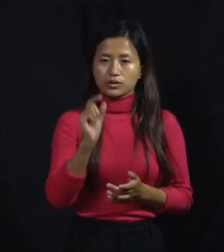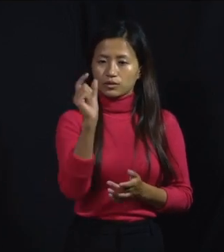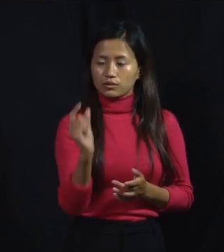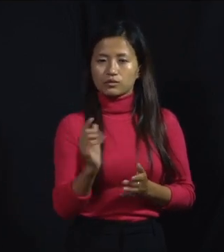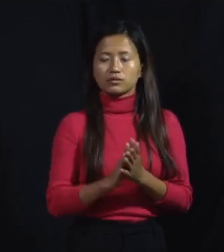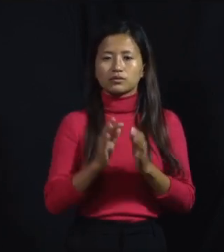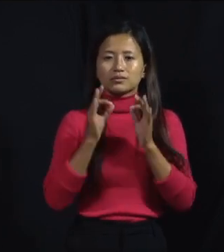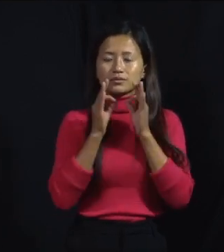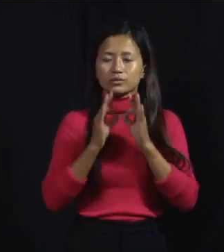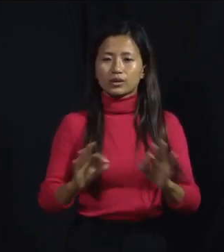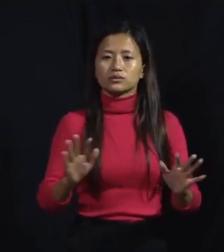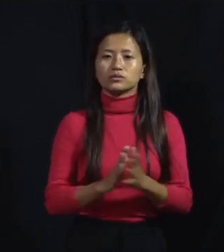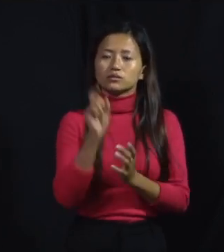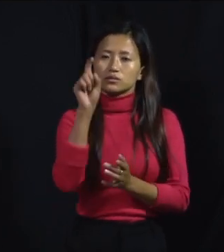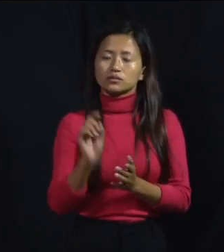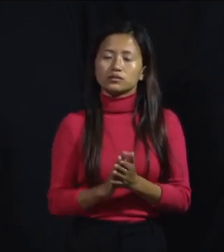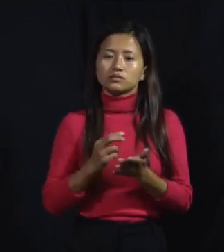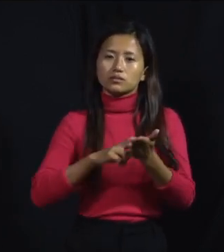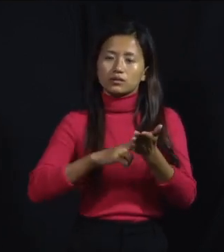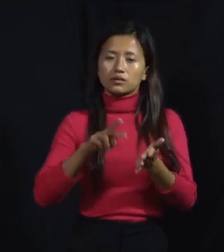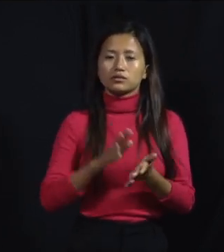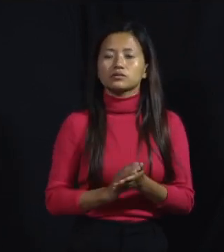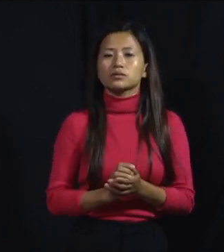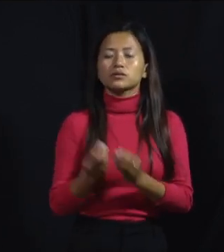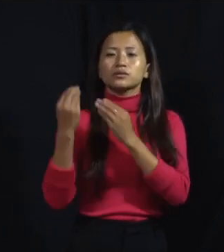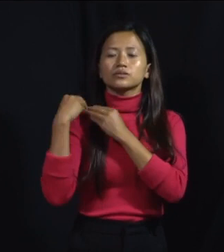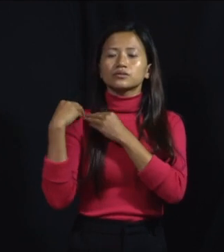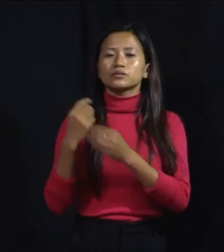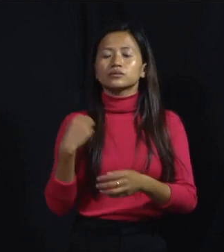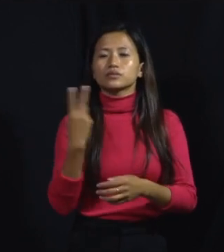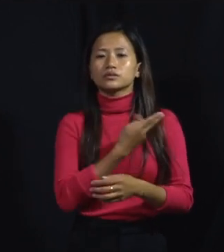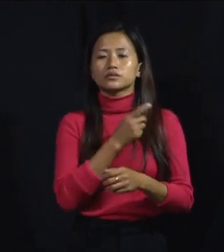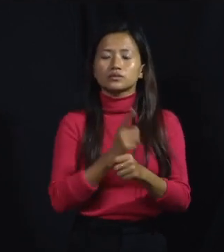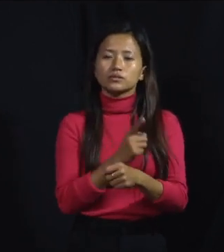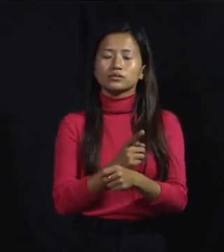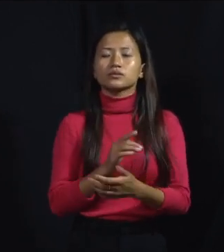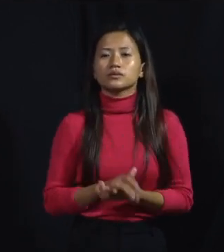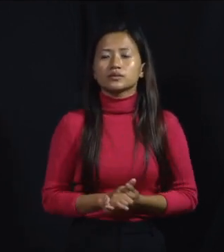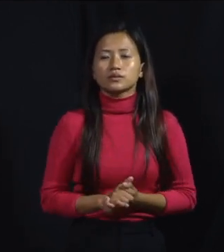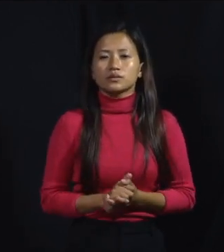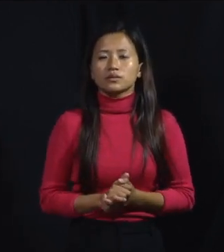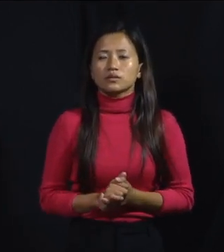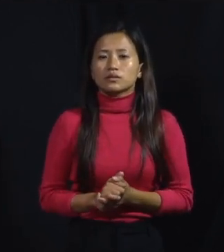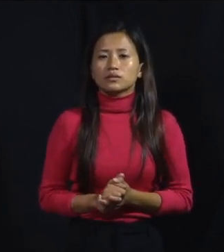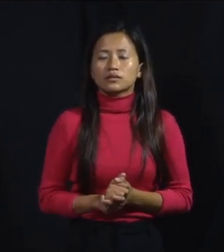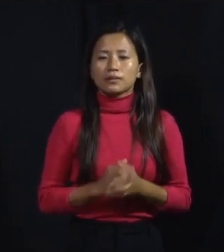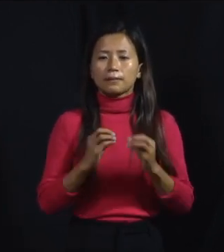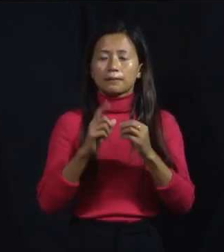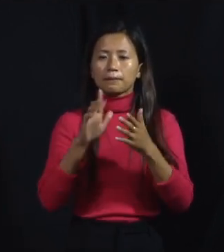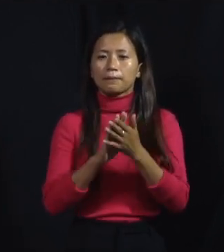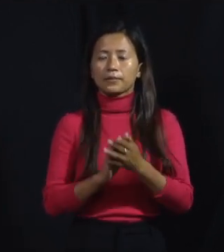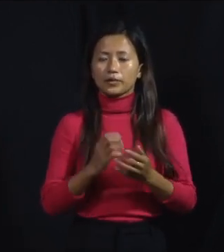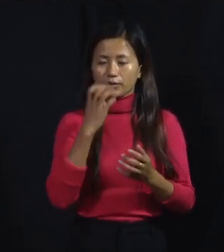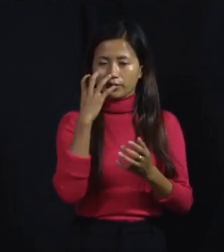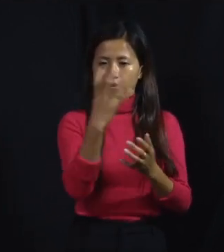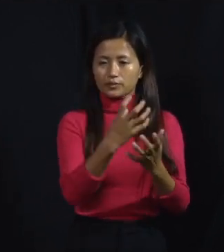and special in nature. So it is the duty of we, the teachers, to, you know, blend or